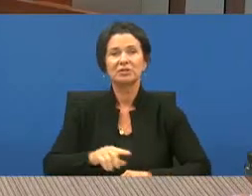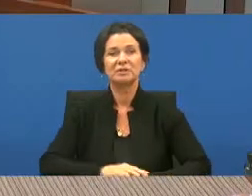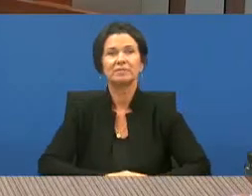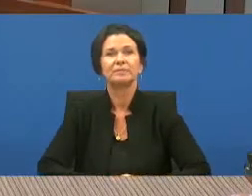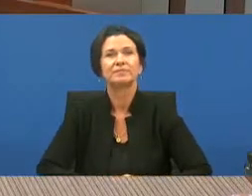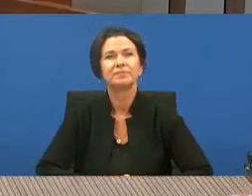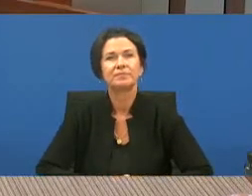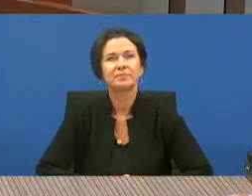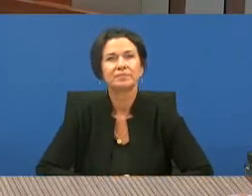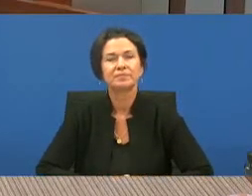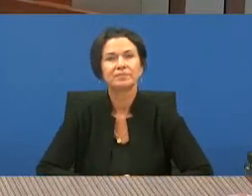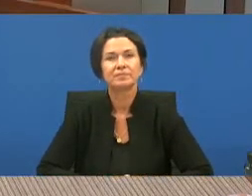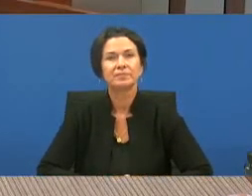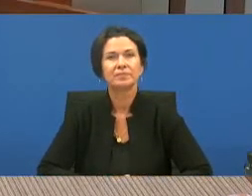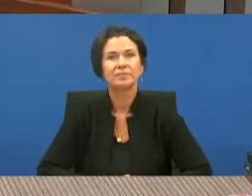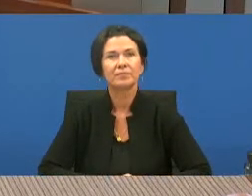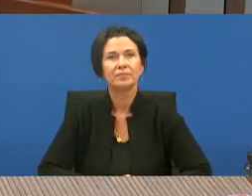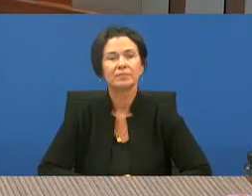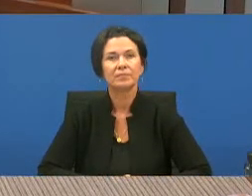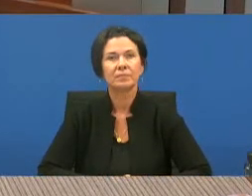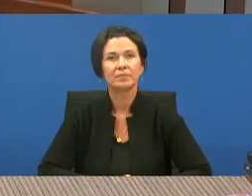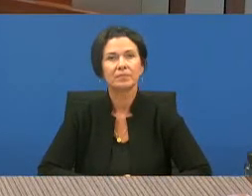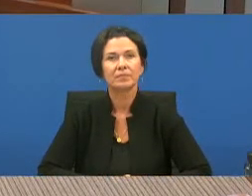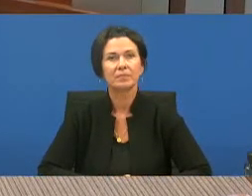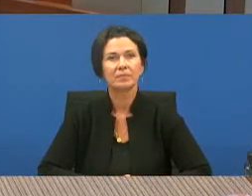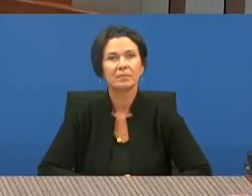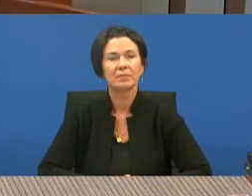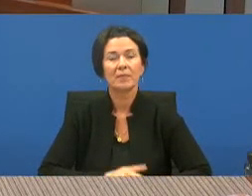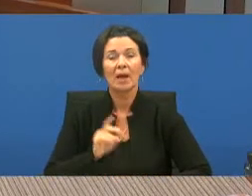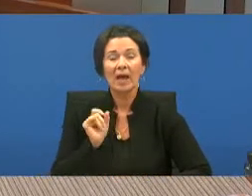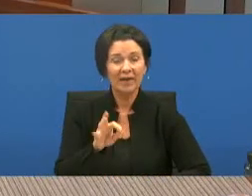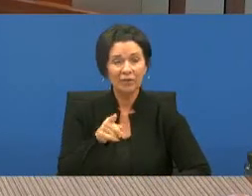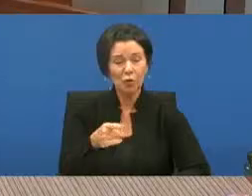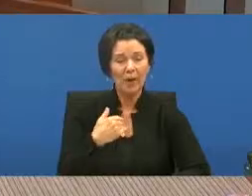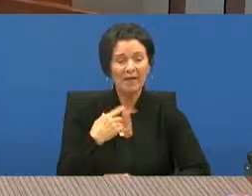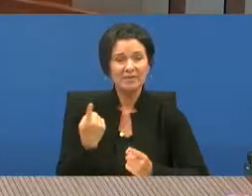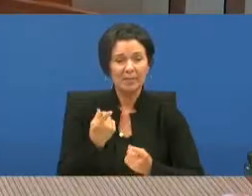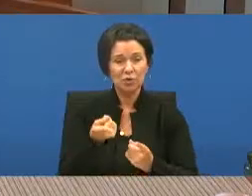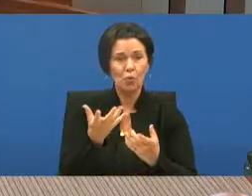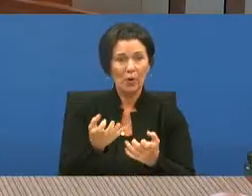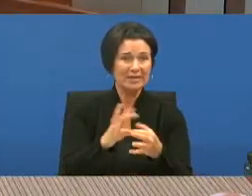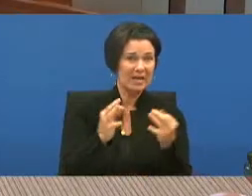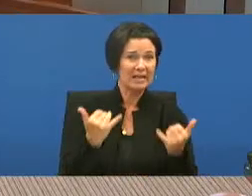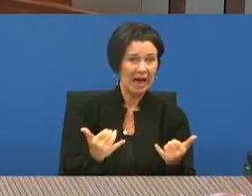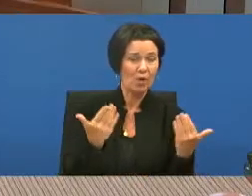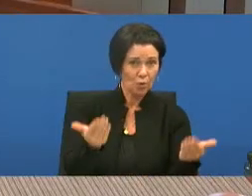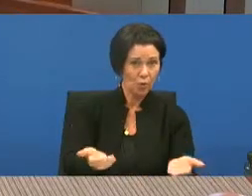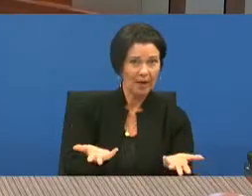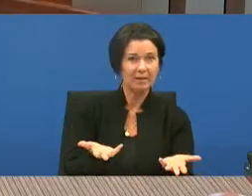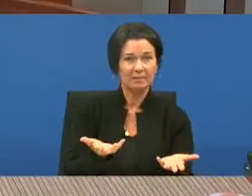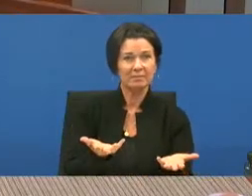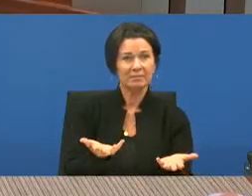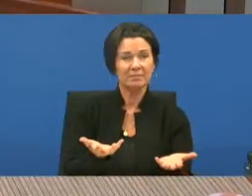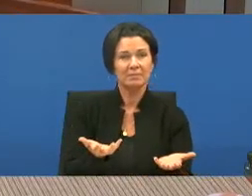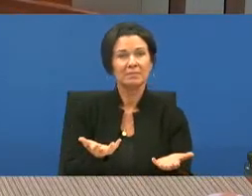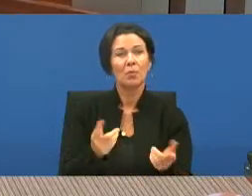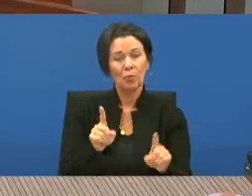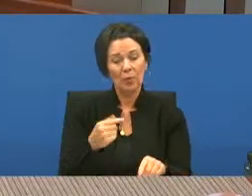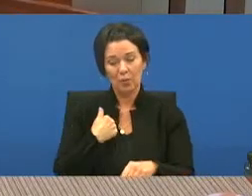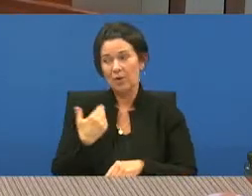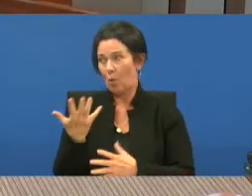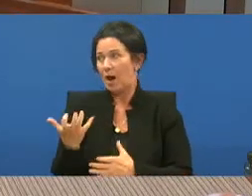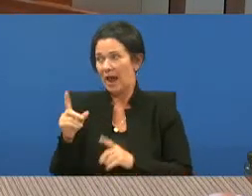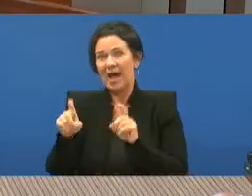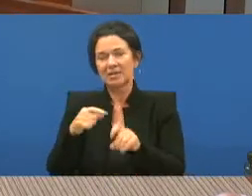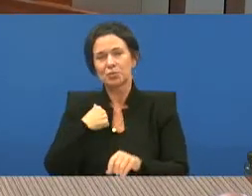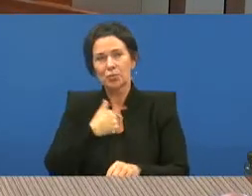So when it gets to the council, if there's questions, we can call you up, but if you have something, do you have something you want to state beforehand? No, I can Okay. say. Okay,